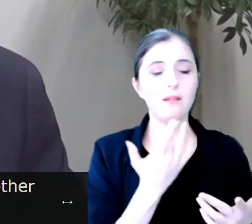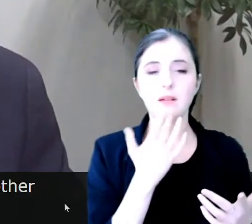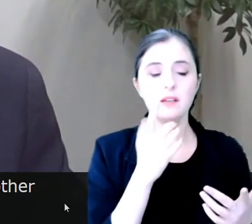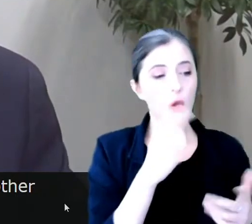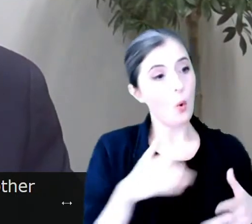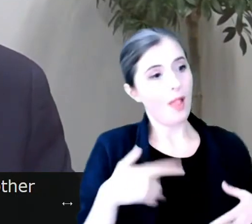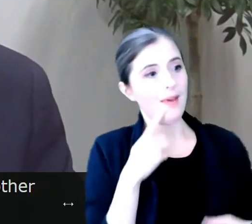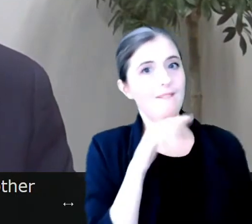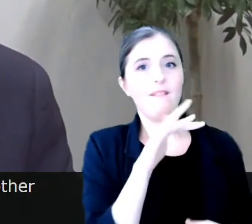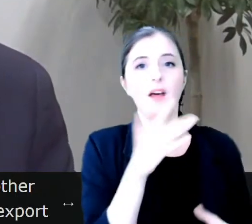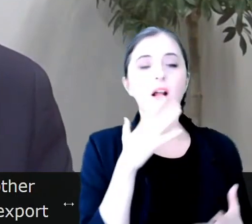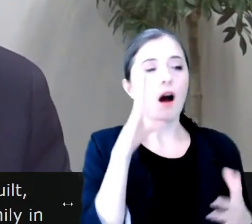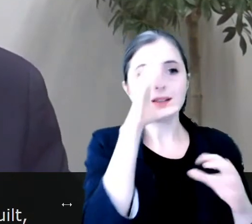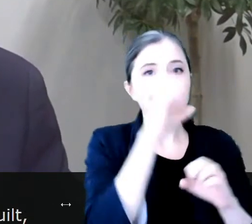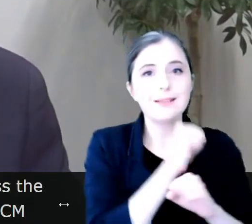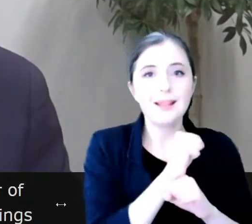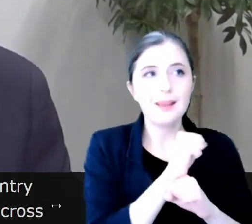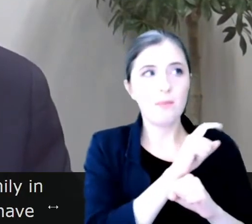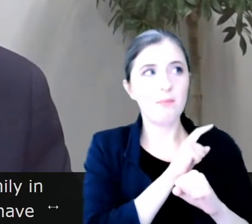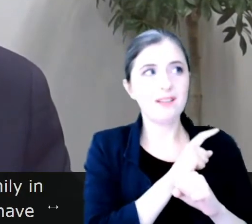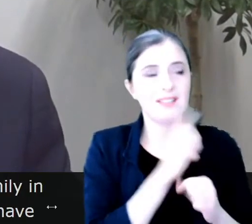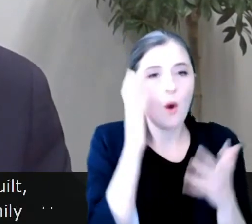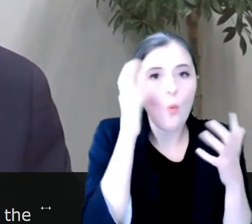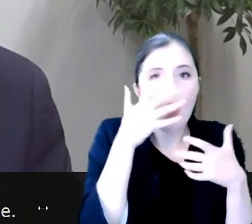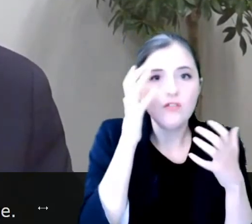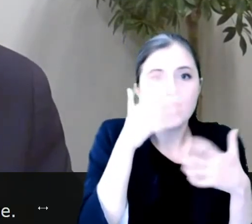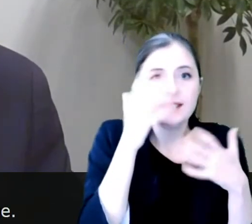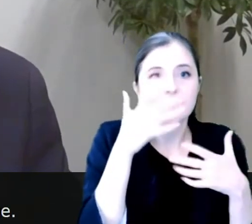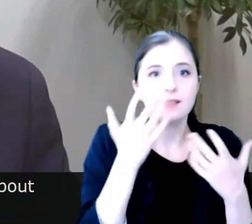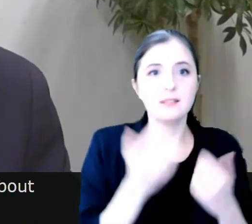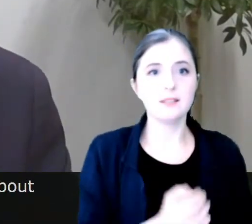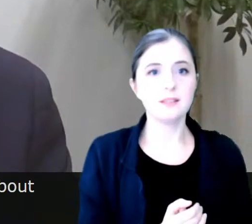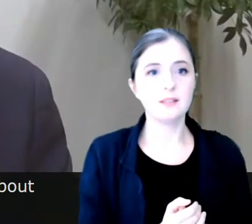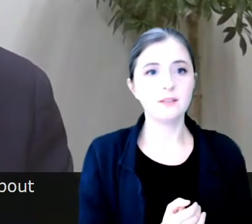death tower. The announcement yesterday from Robert Jenrick from the government was